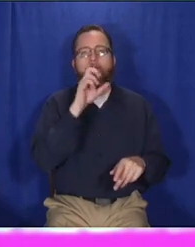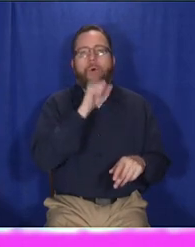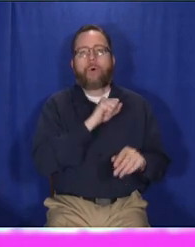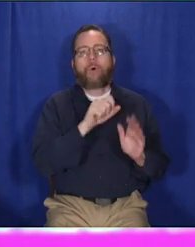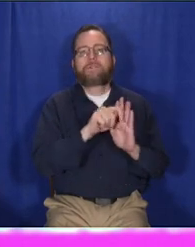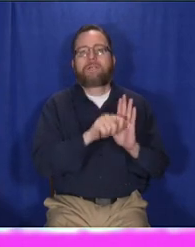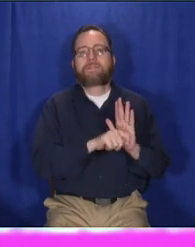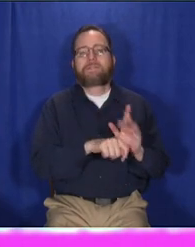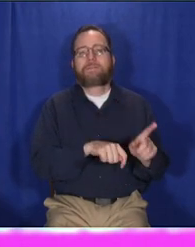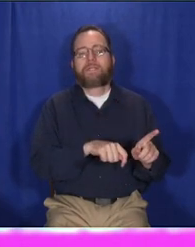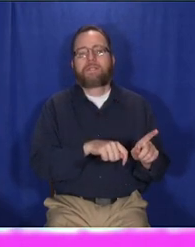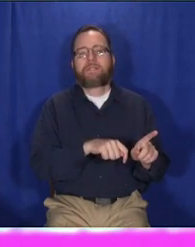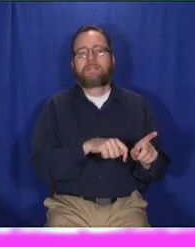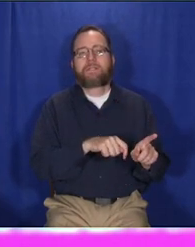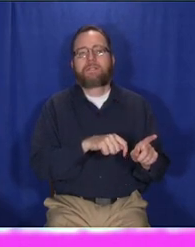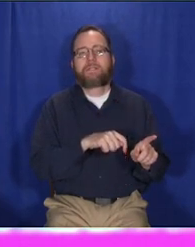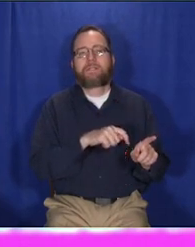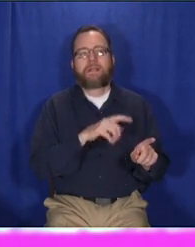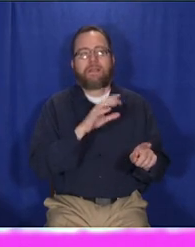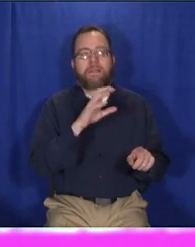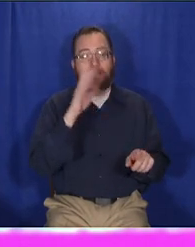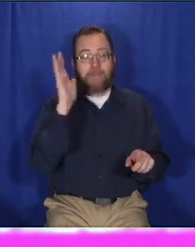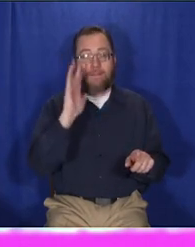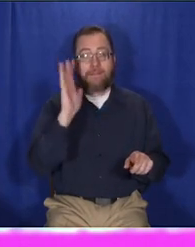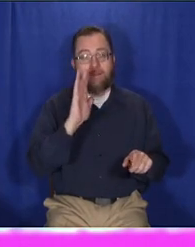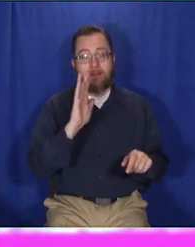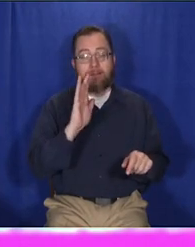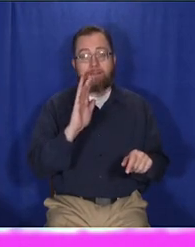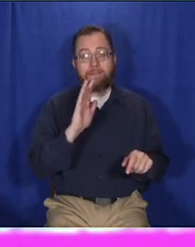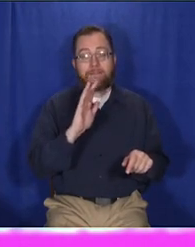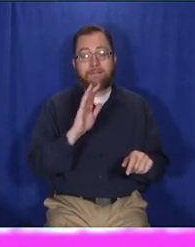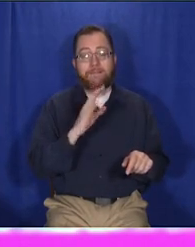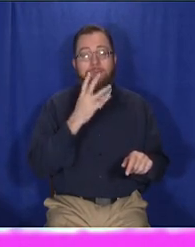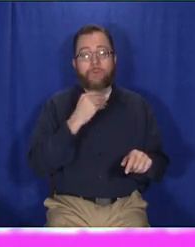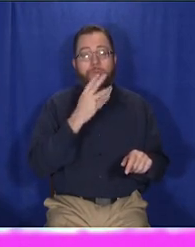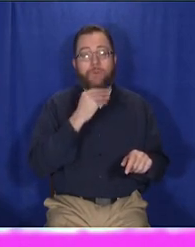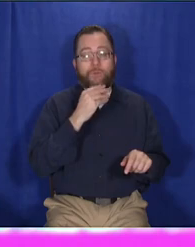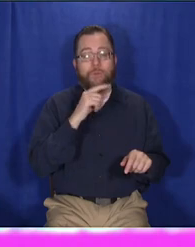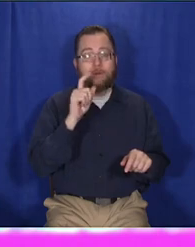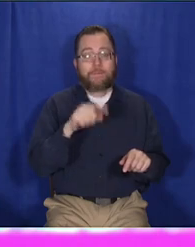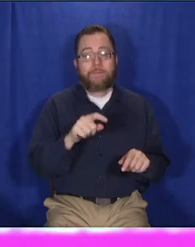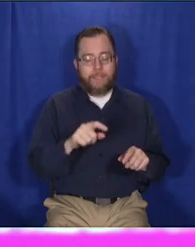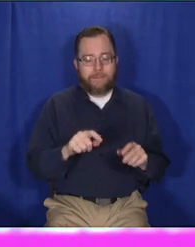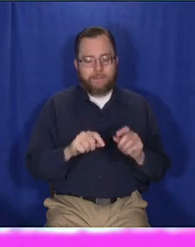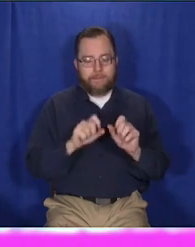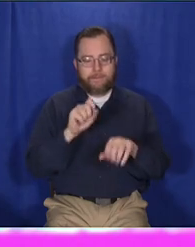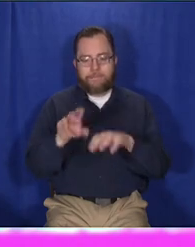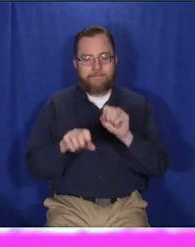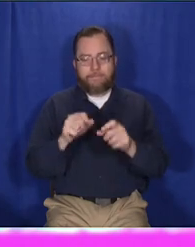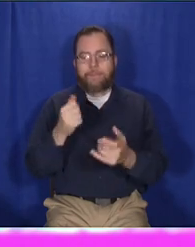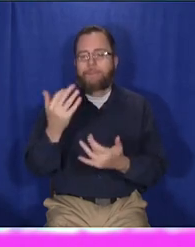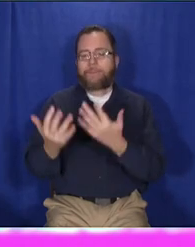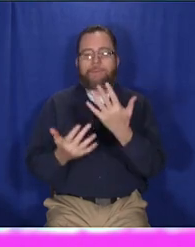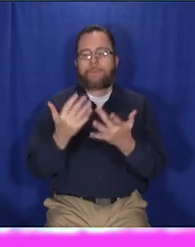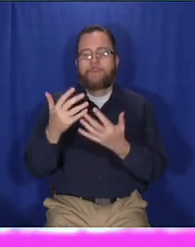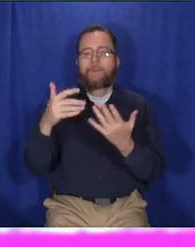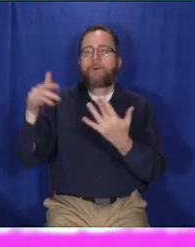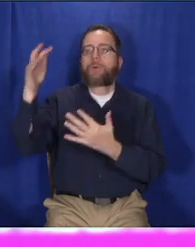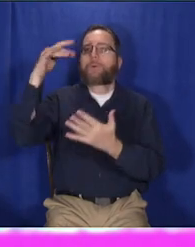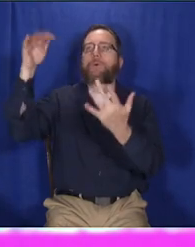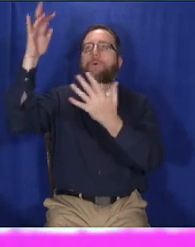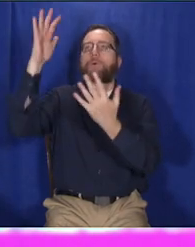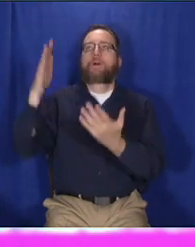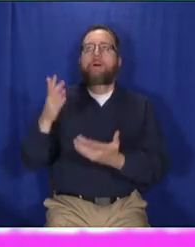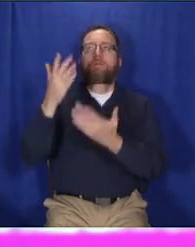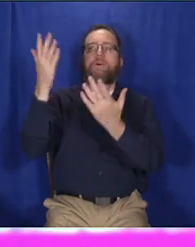Old Covenant, they would present these incense offerings or these burnt animal offerings. In the New Covenant, Jesus has become the once